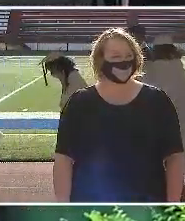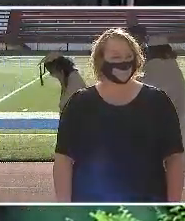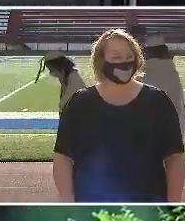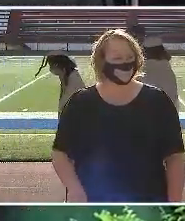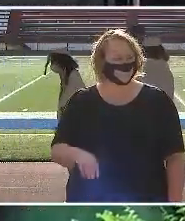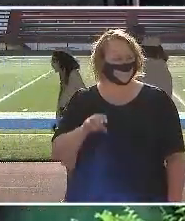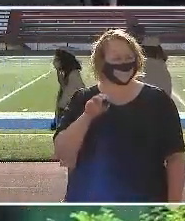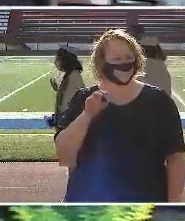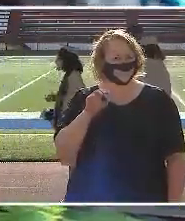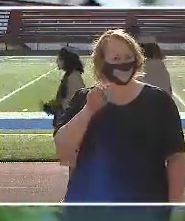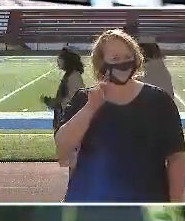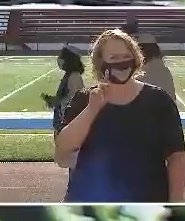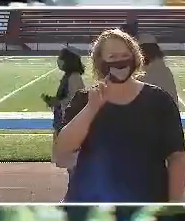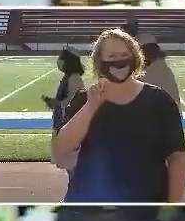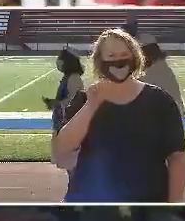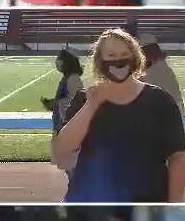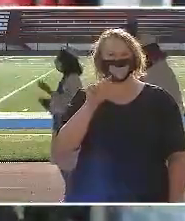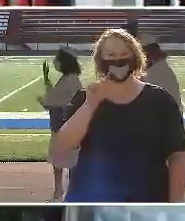Caitlin Terzakos.